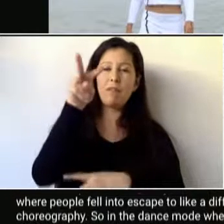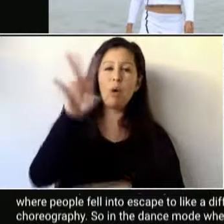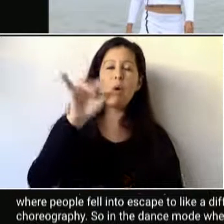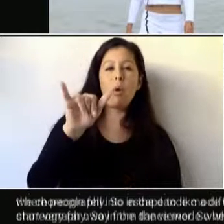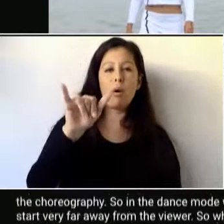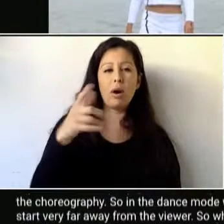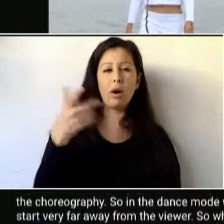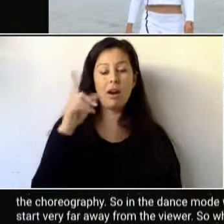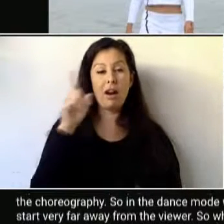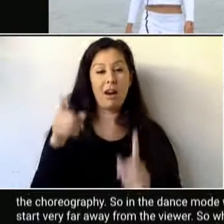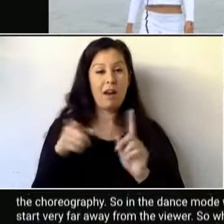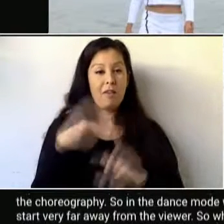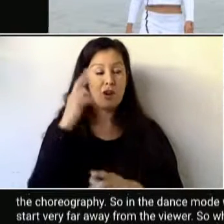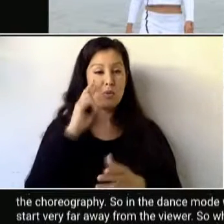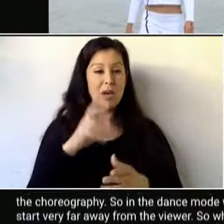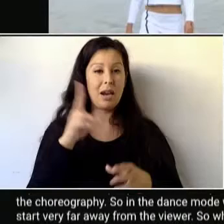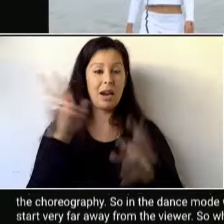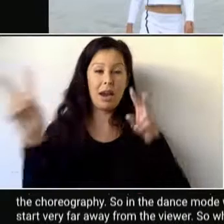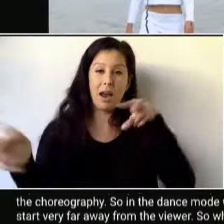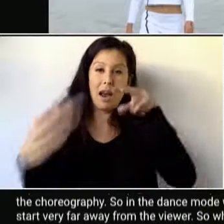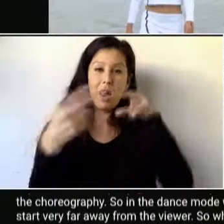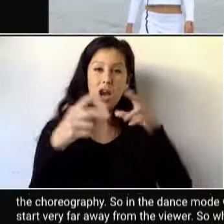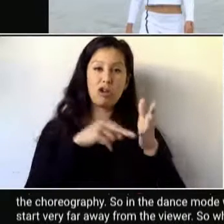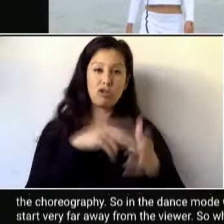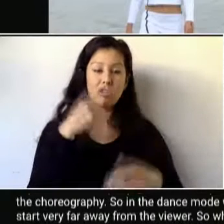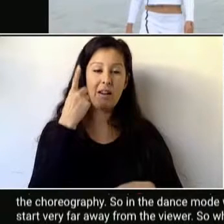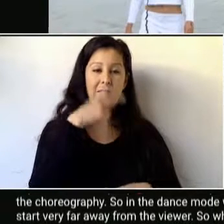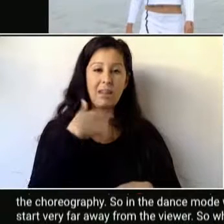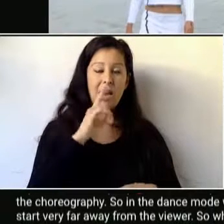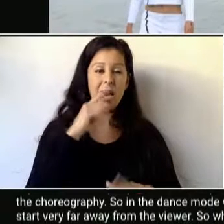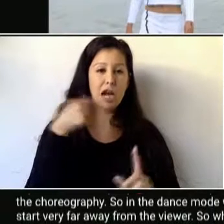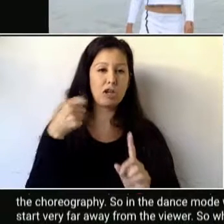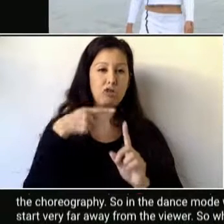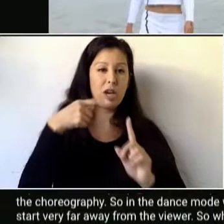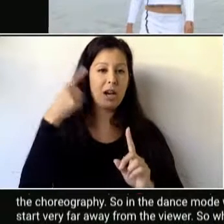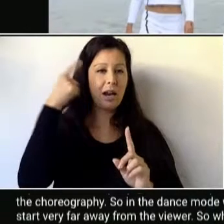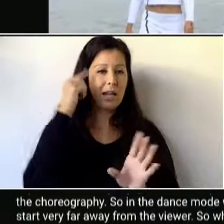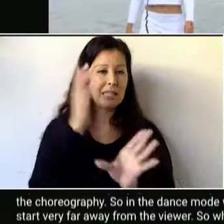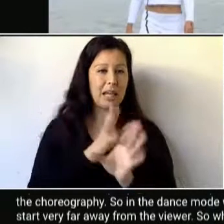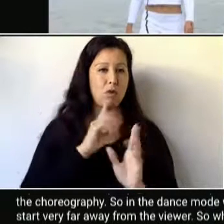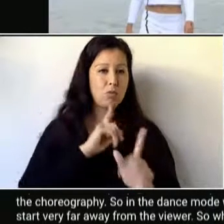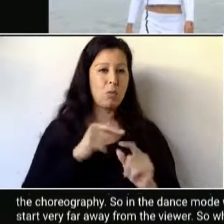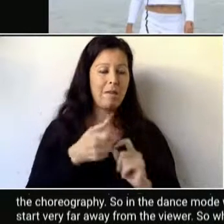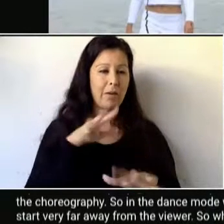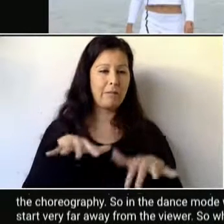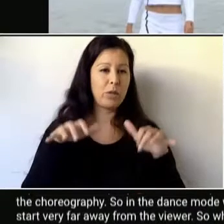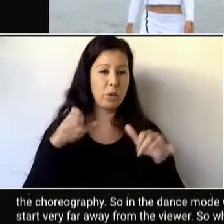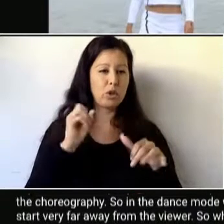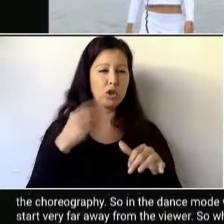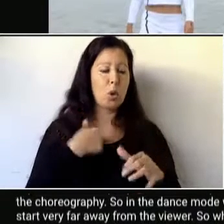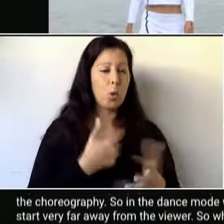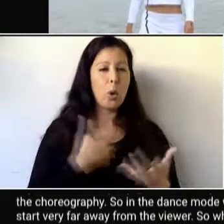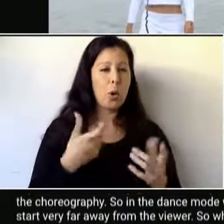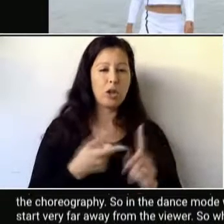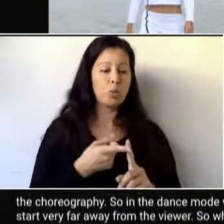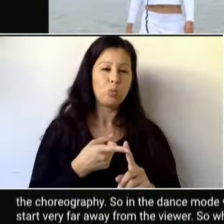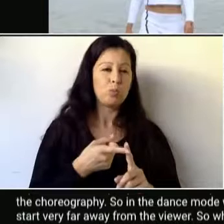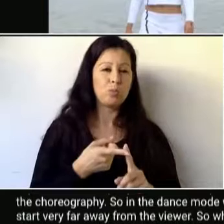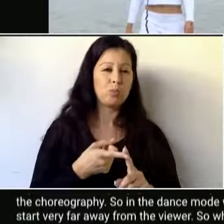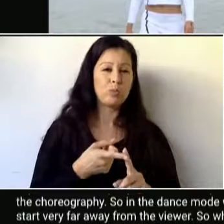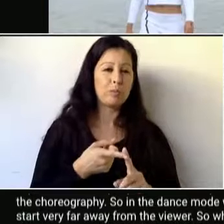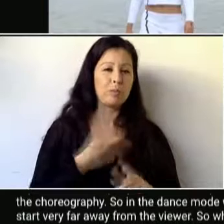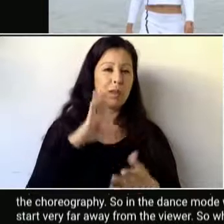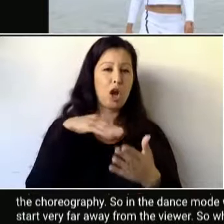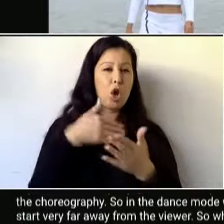eye contact and showing of faces kind of triggers like a psychological response from the viewer. So we wanted to kind of come in